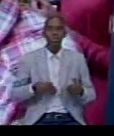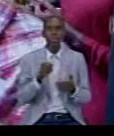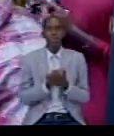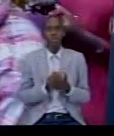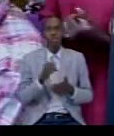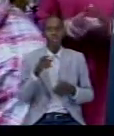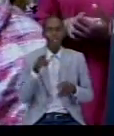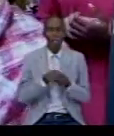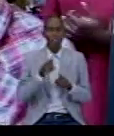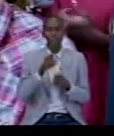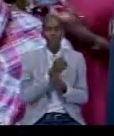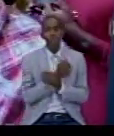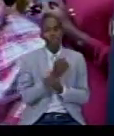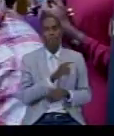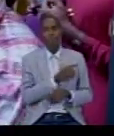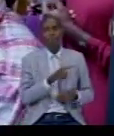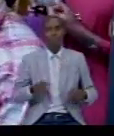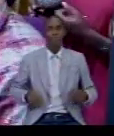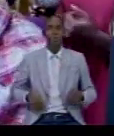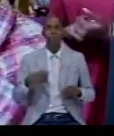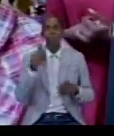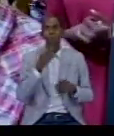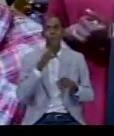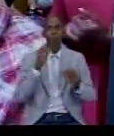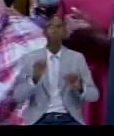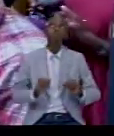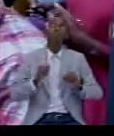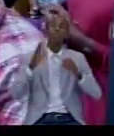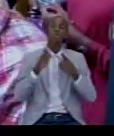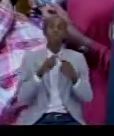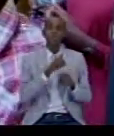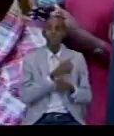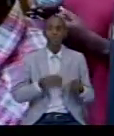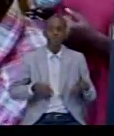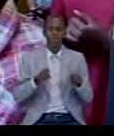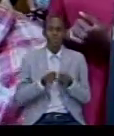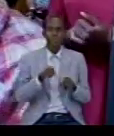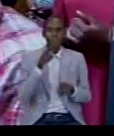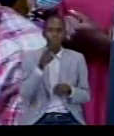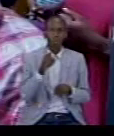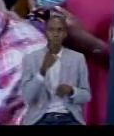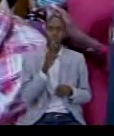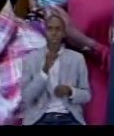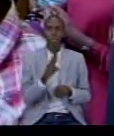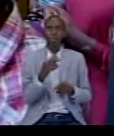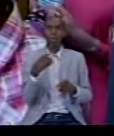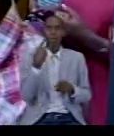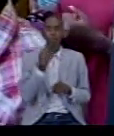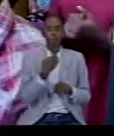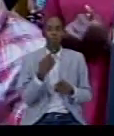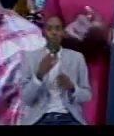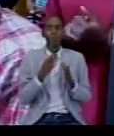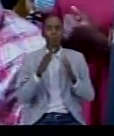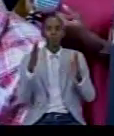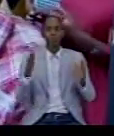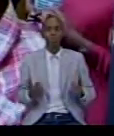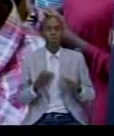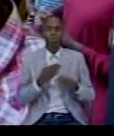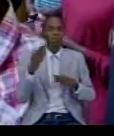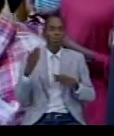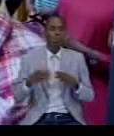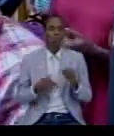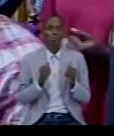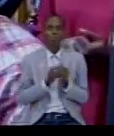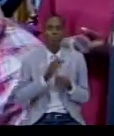are committed to the Lord like you are committed to the Lord, who are consecrated to the Lord completely with all their heart, all their